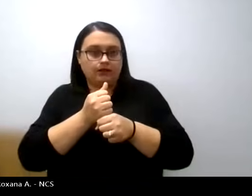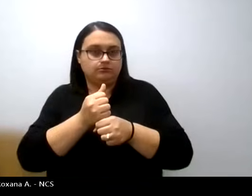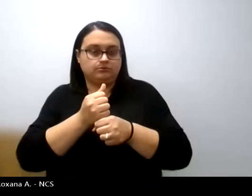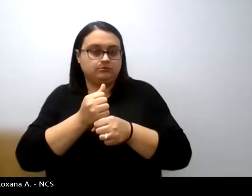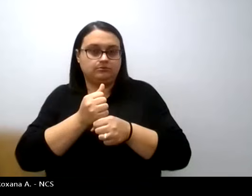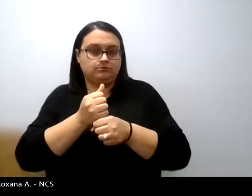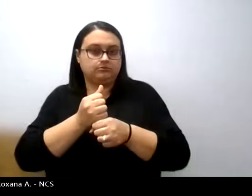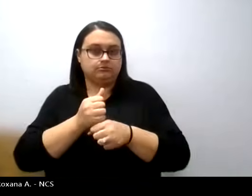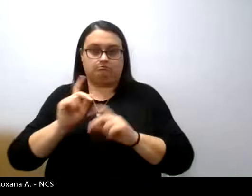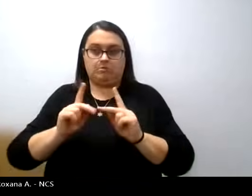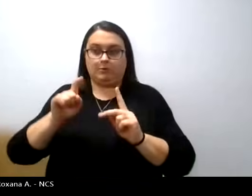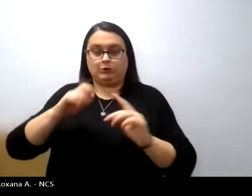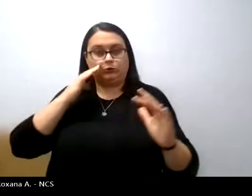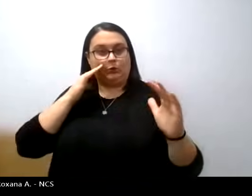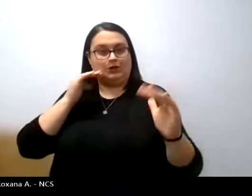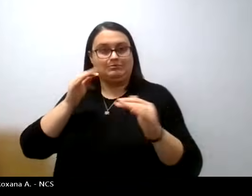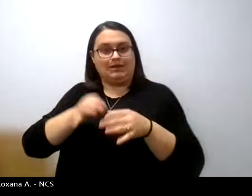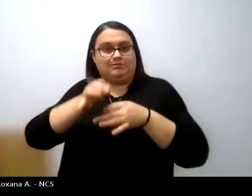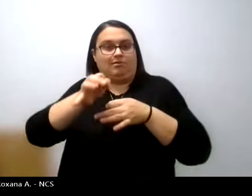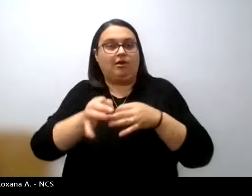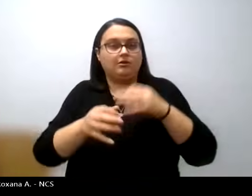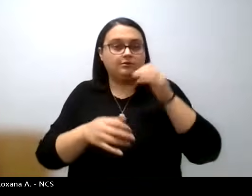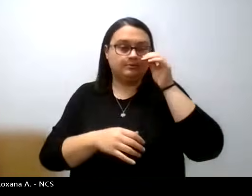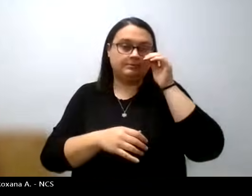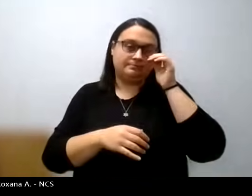Should folks expect delays?